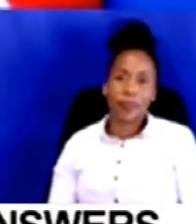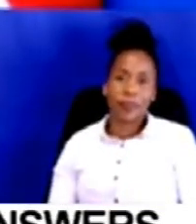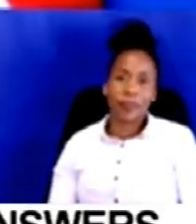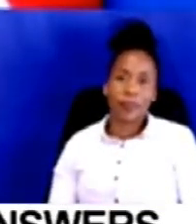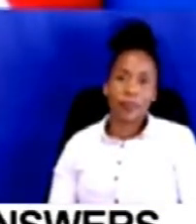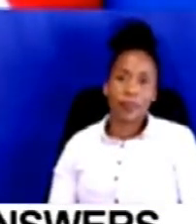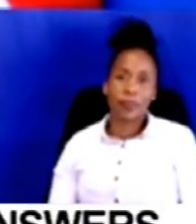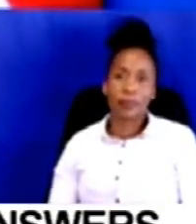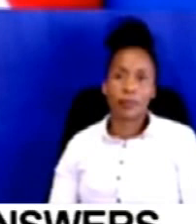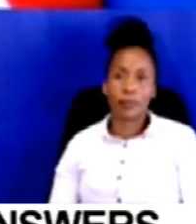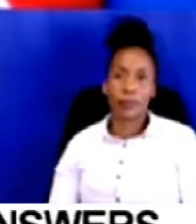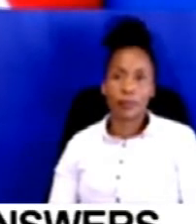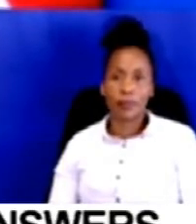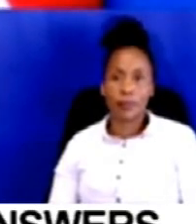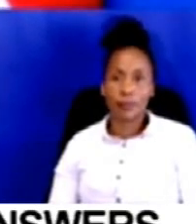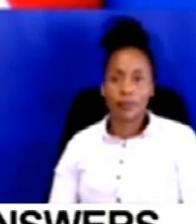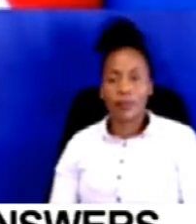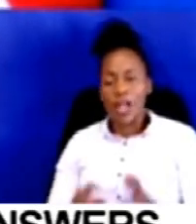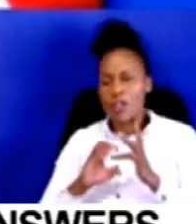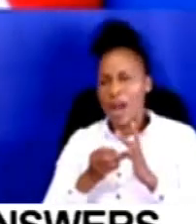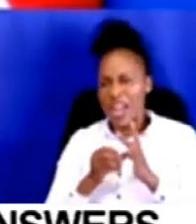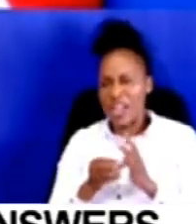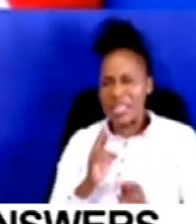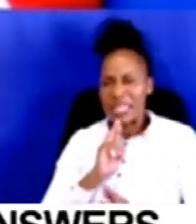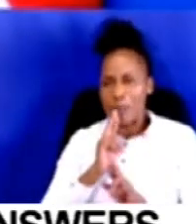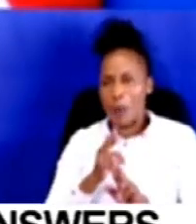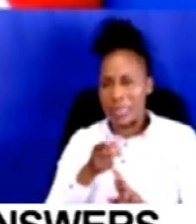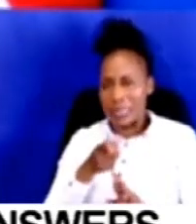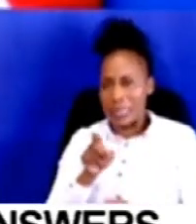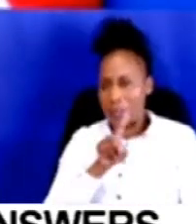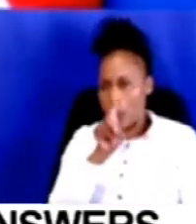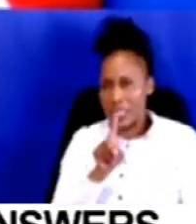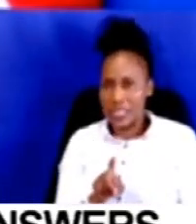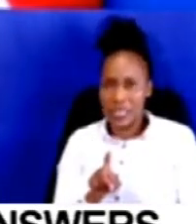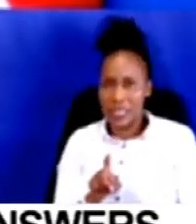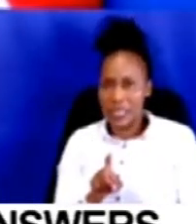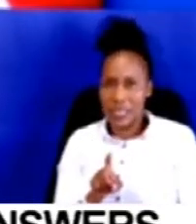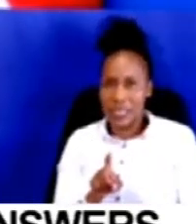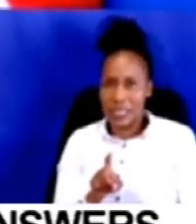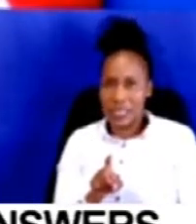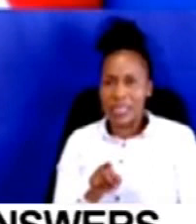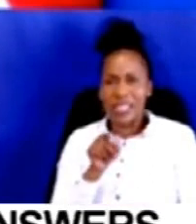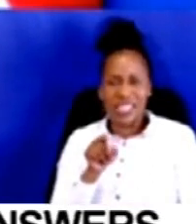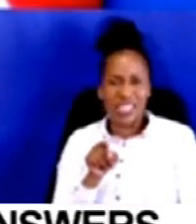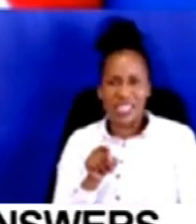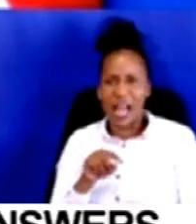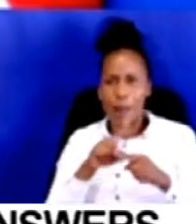To try and respond to the question, well, it's not about the